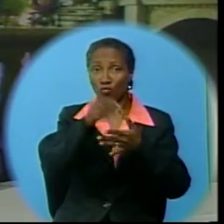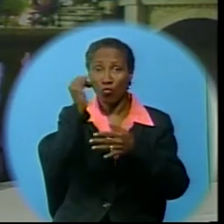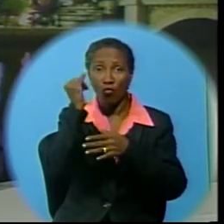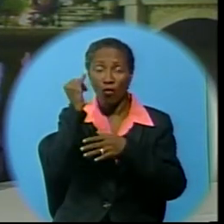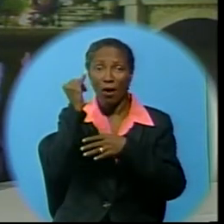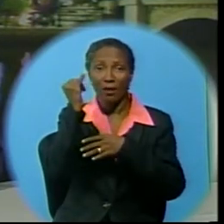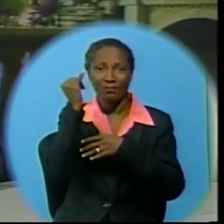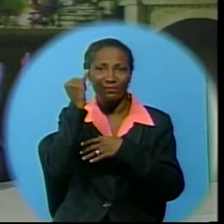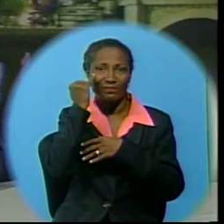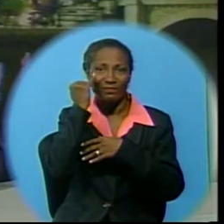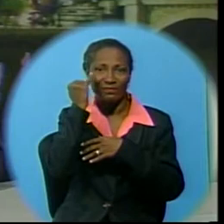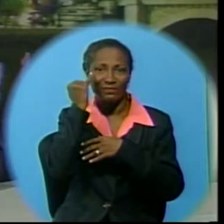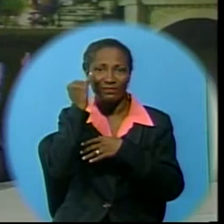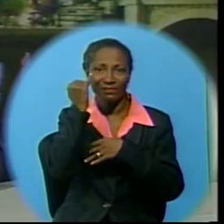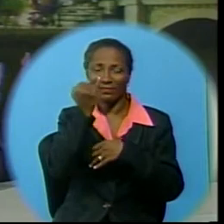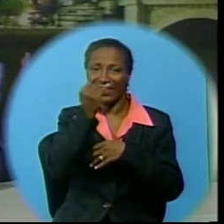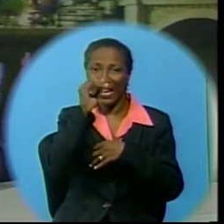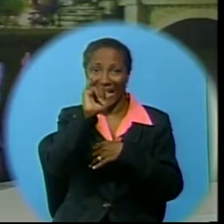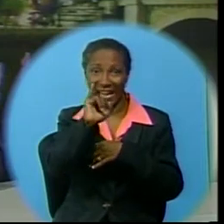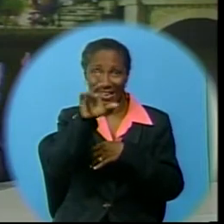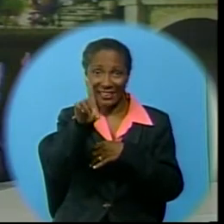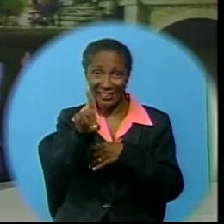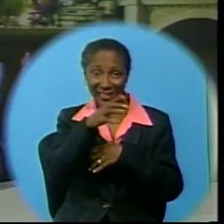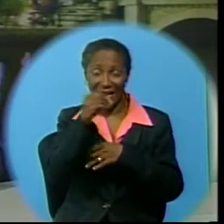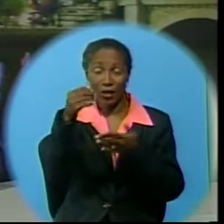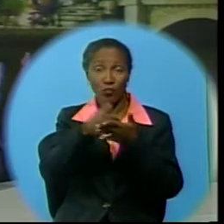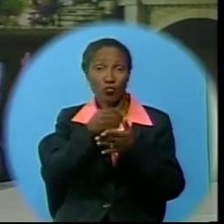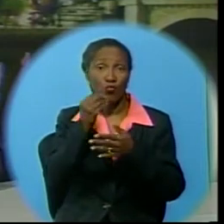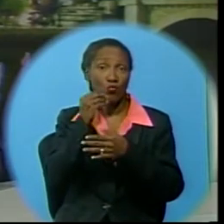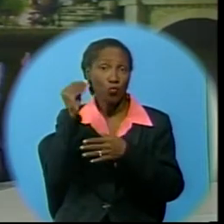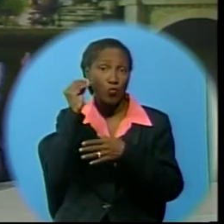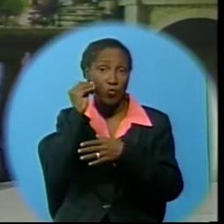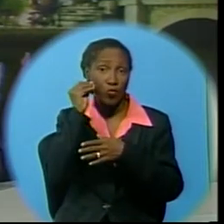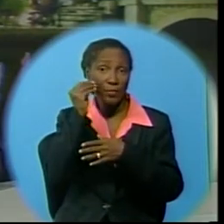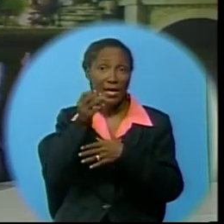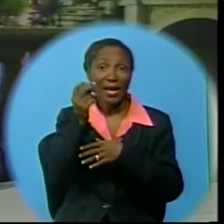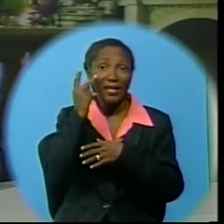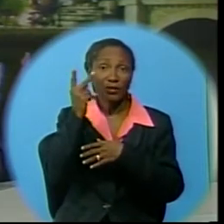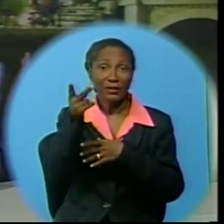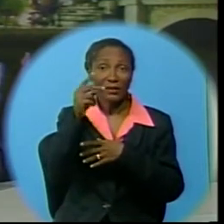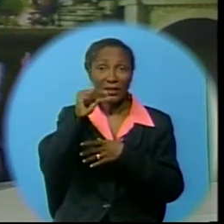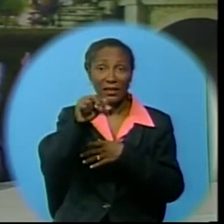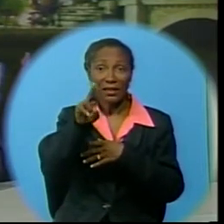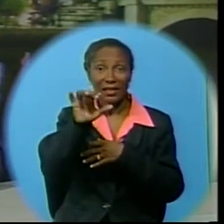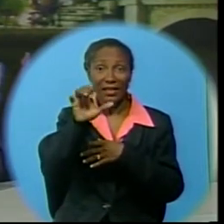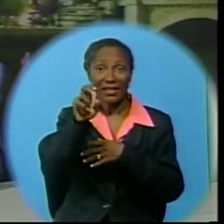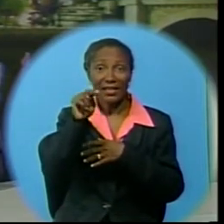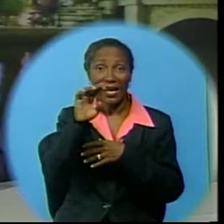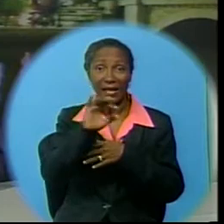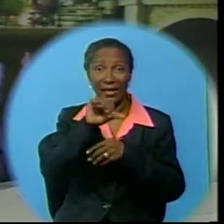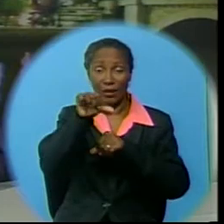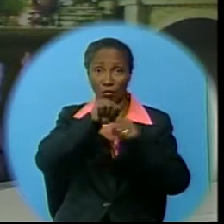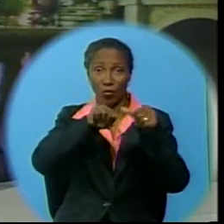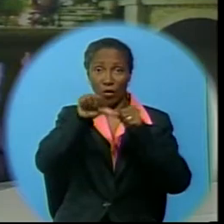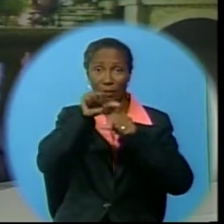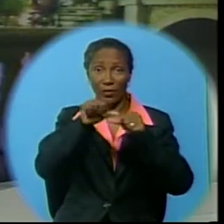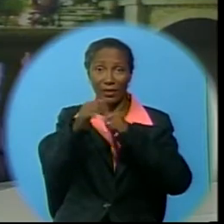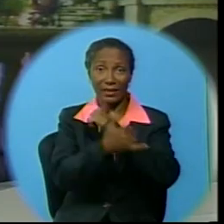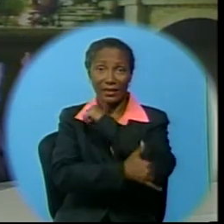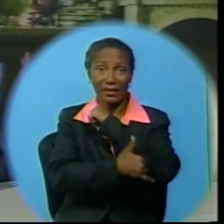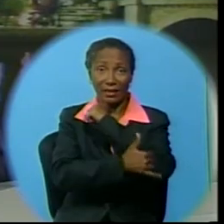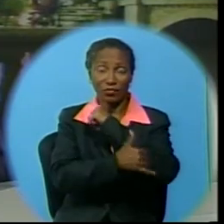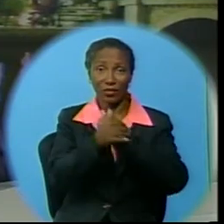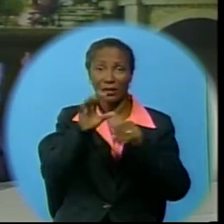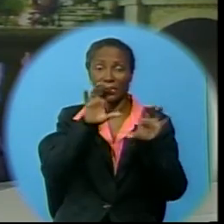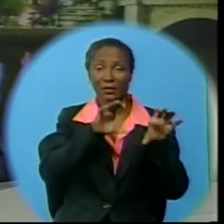arrangements. Mr. Trotman added that the initiative will see Guyana cooperating with other countries in the region that have already implemented the